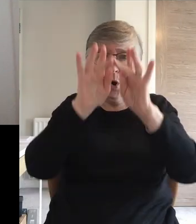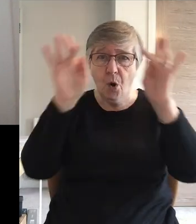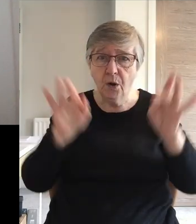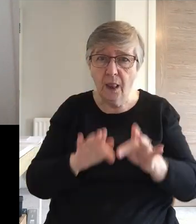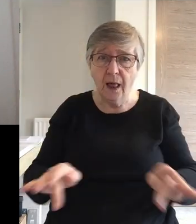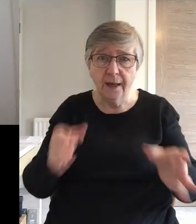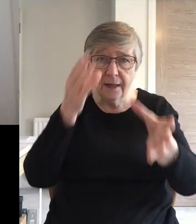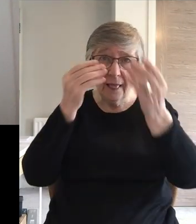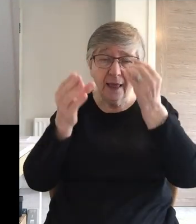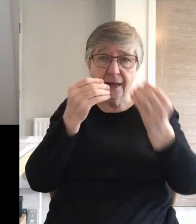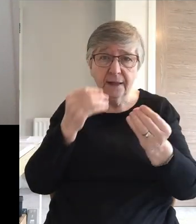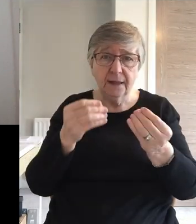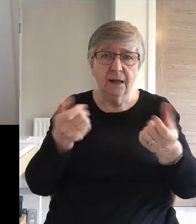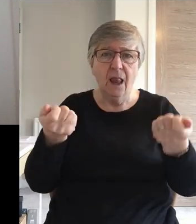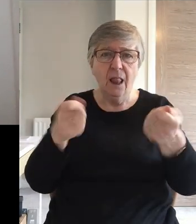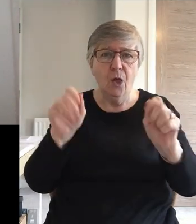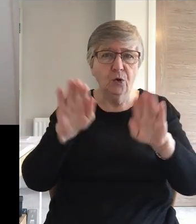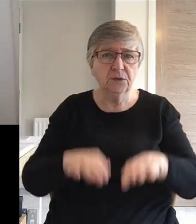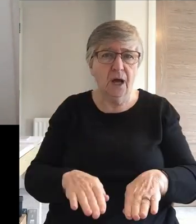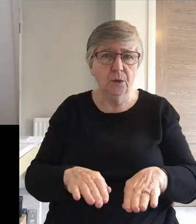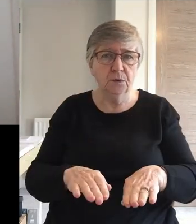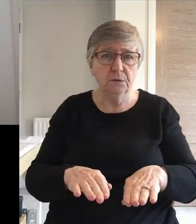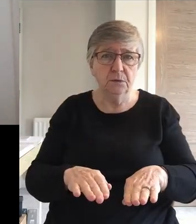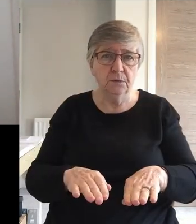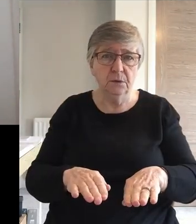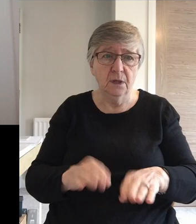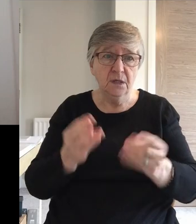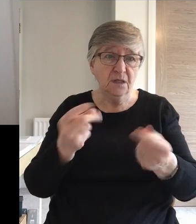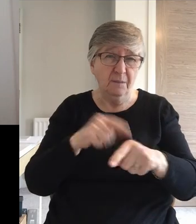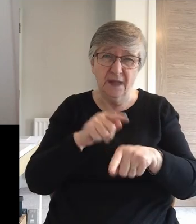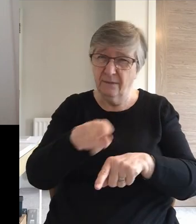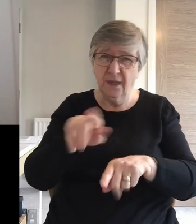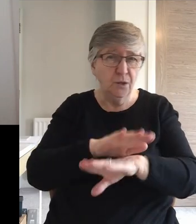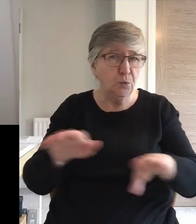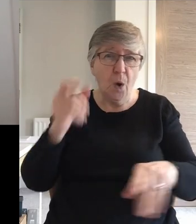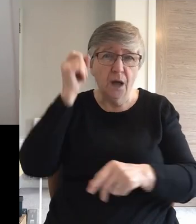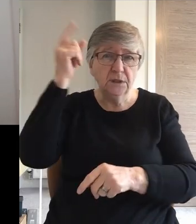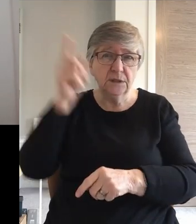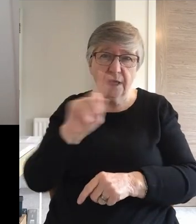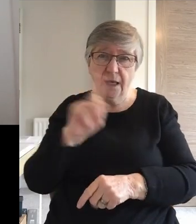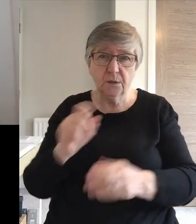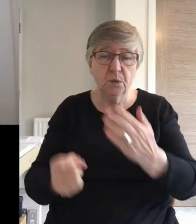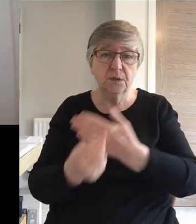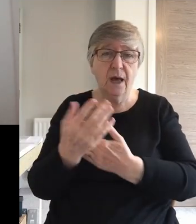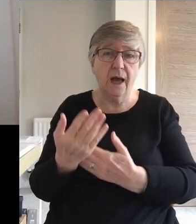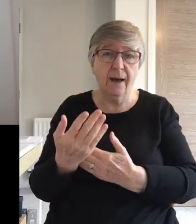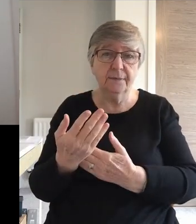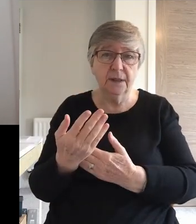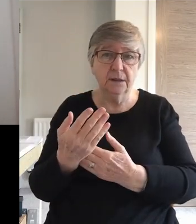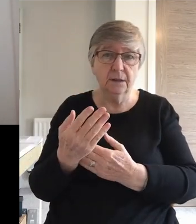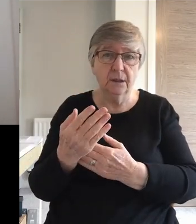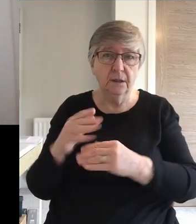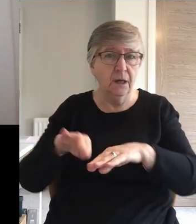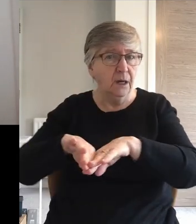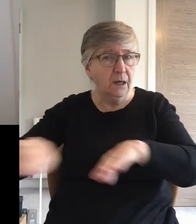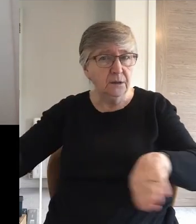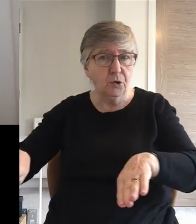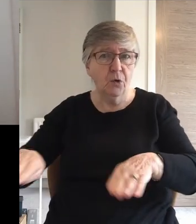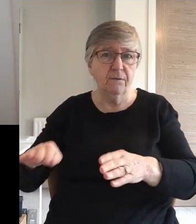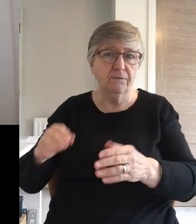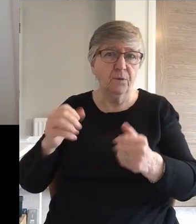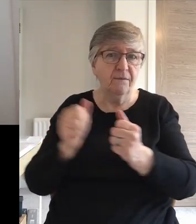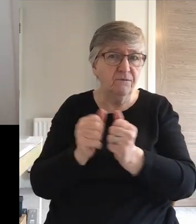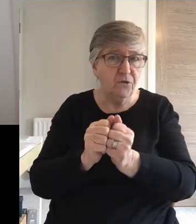learning and lockdown, sometimes not knowing what's going on, cut off from friends and